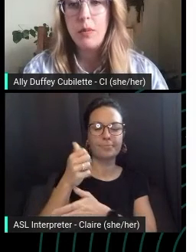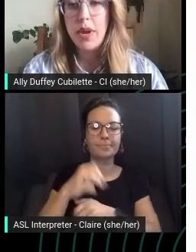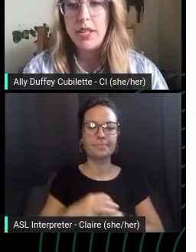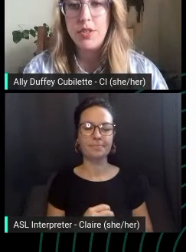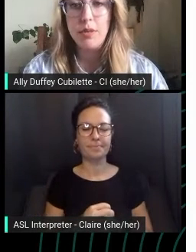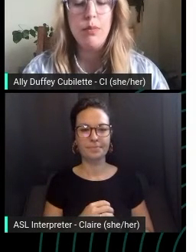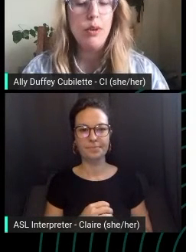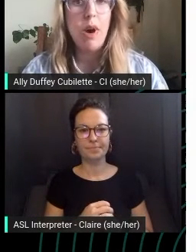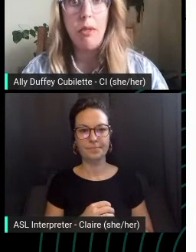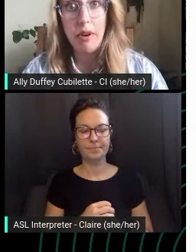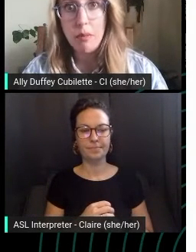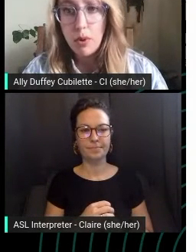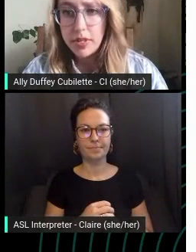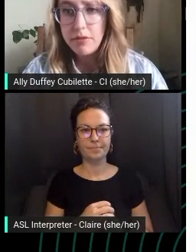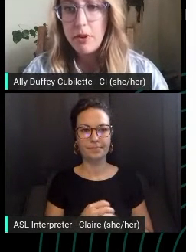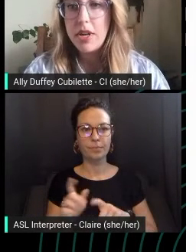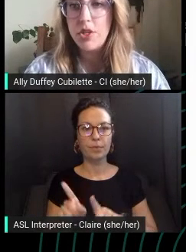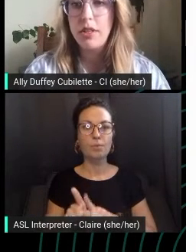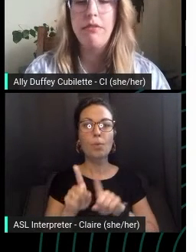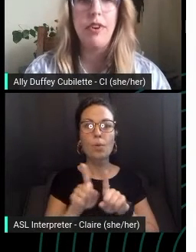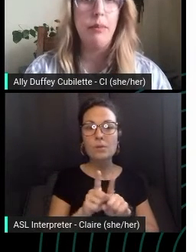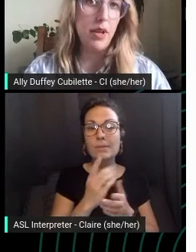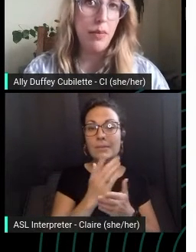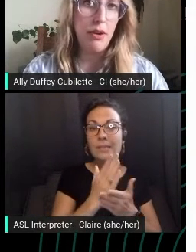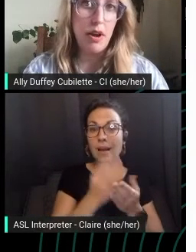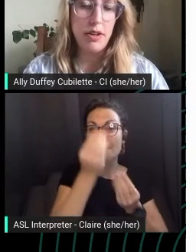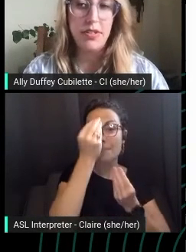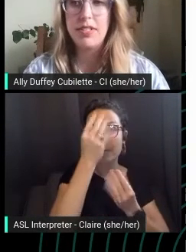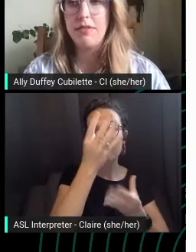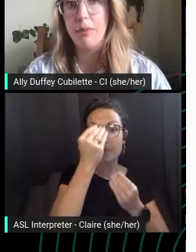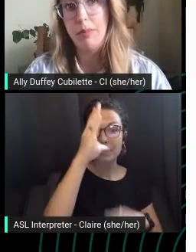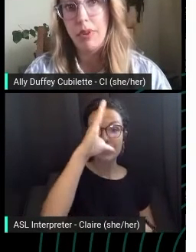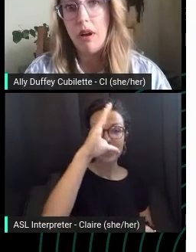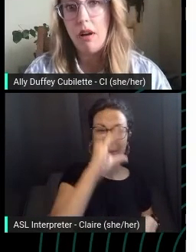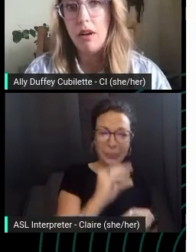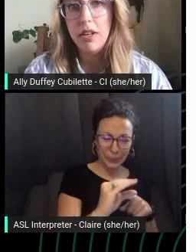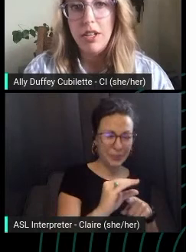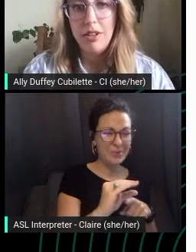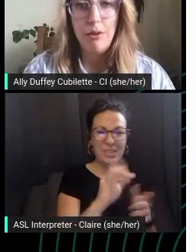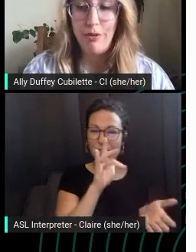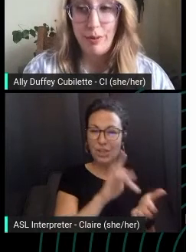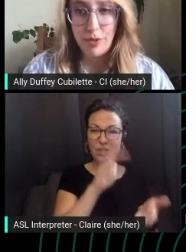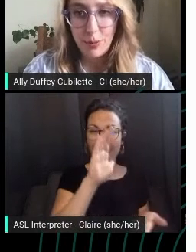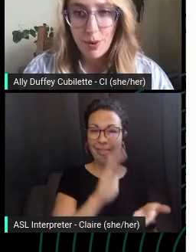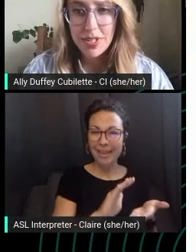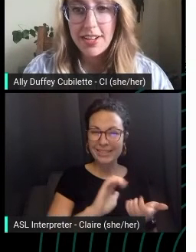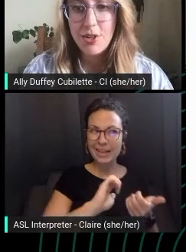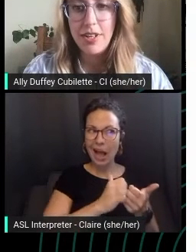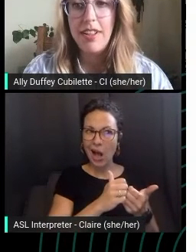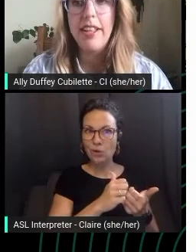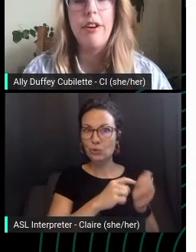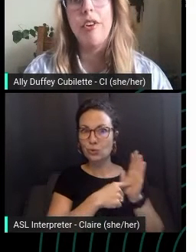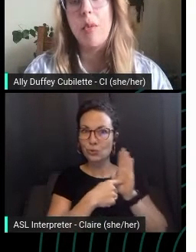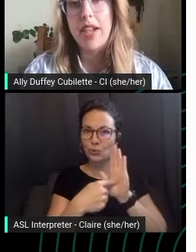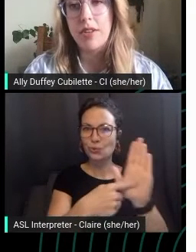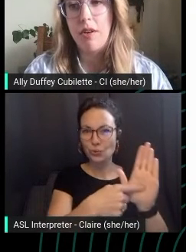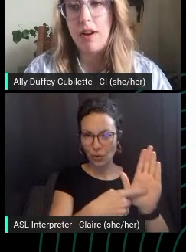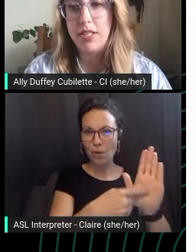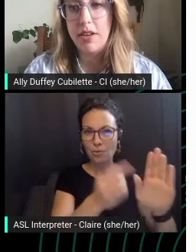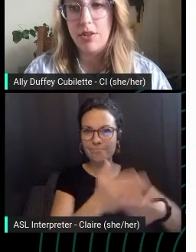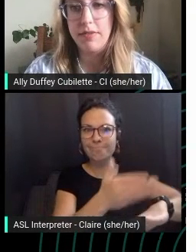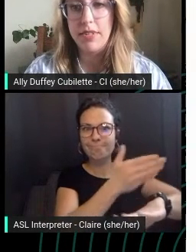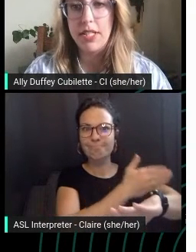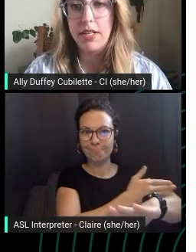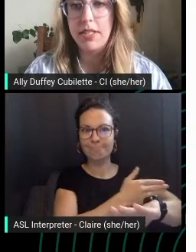want to find ways to imbue other important information from the About Us, from the blog, or from the support section in other ways